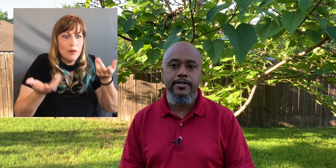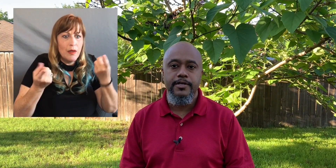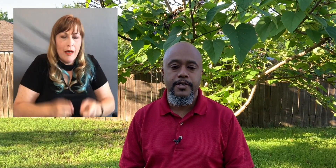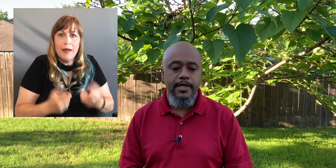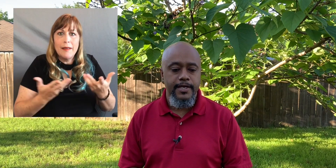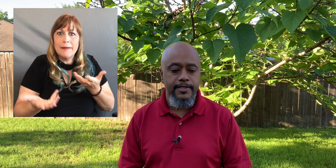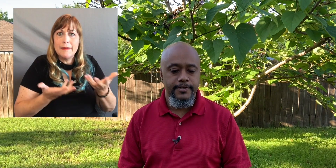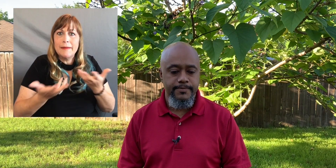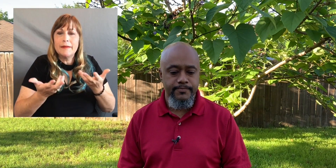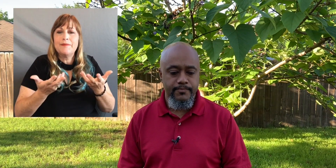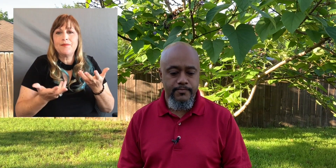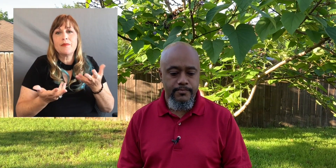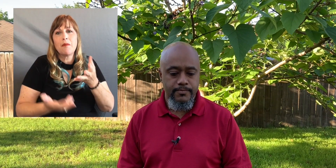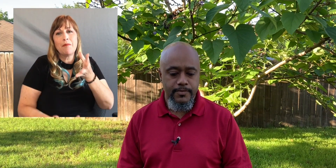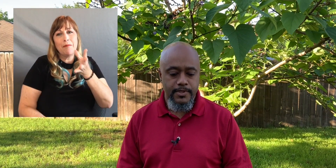on.